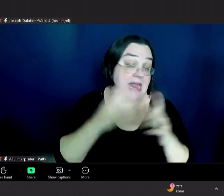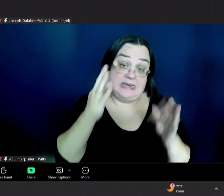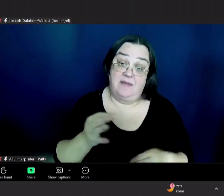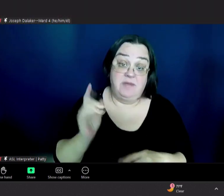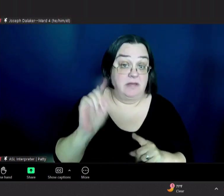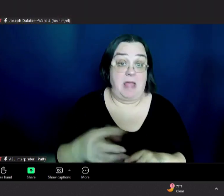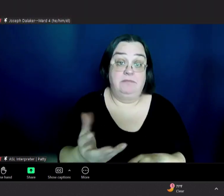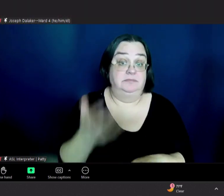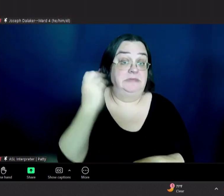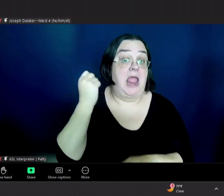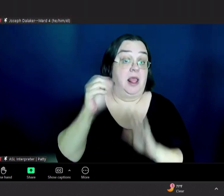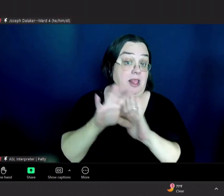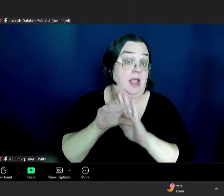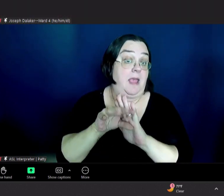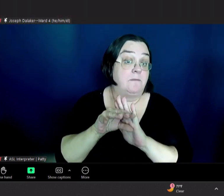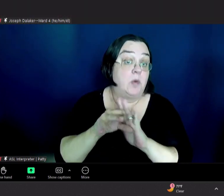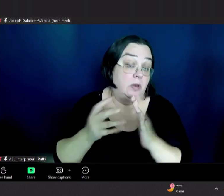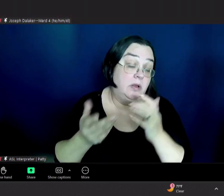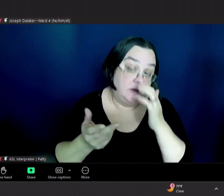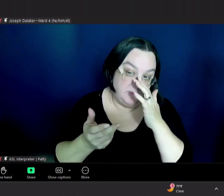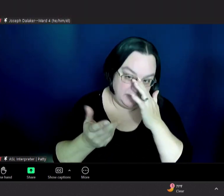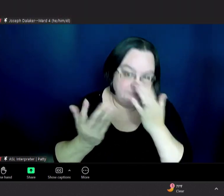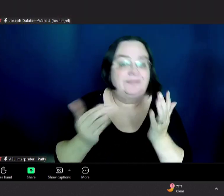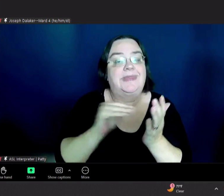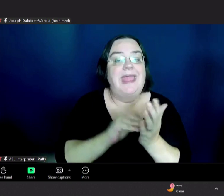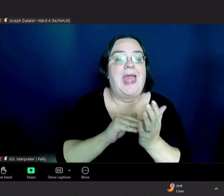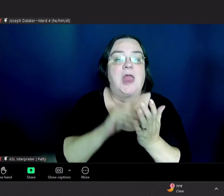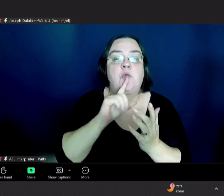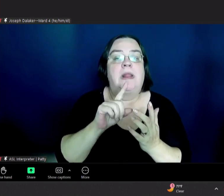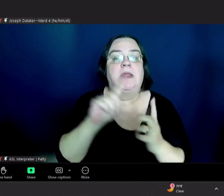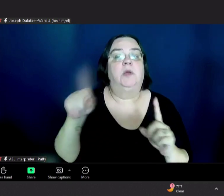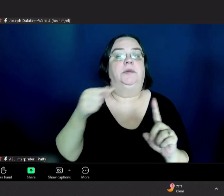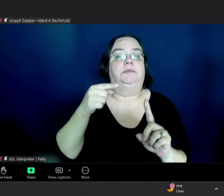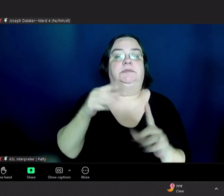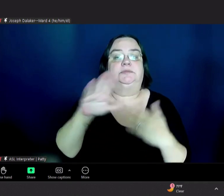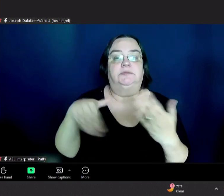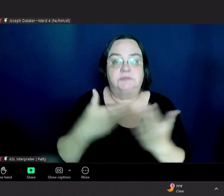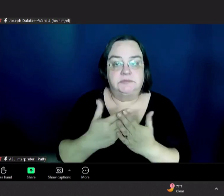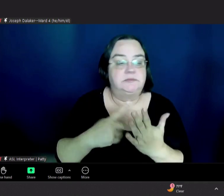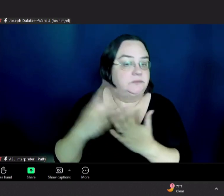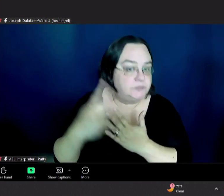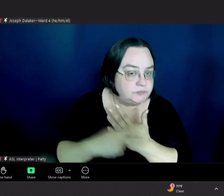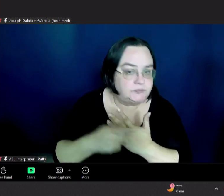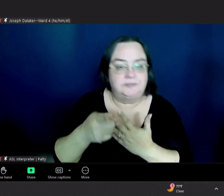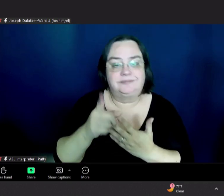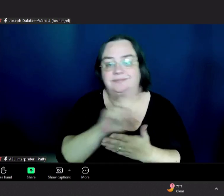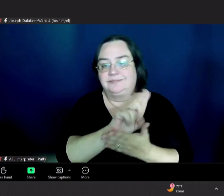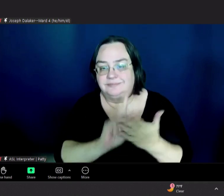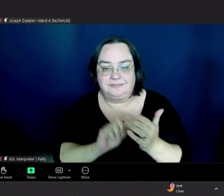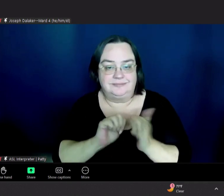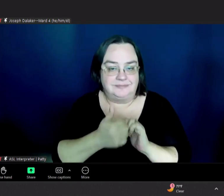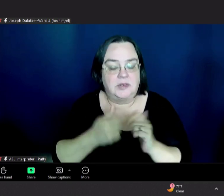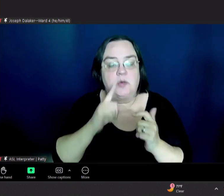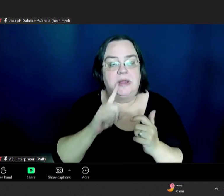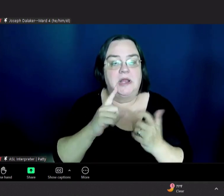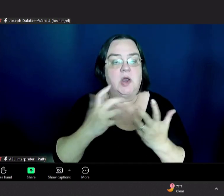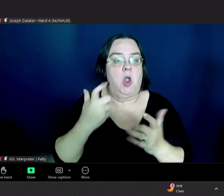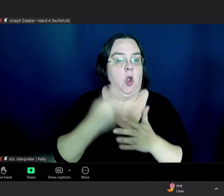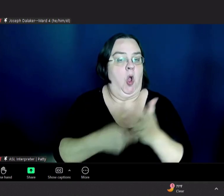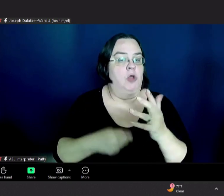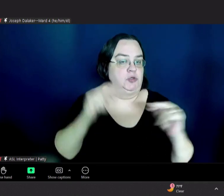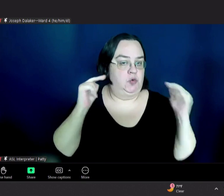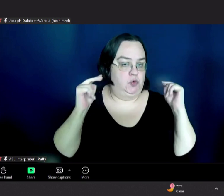down and remove it. So again, the whole program, the way it's designed, is to be cost neutral, okay, right?